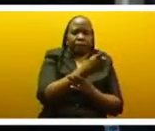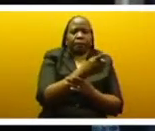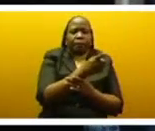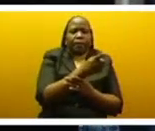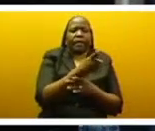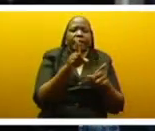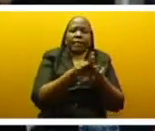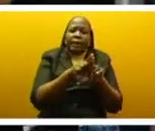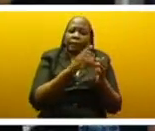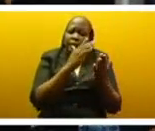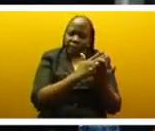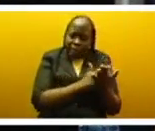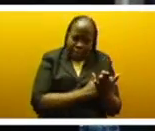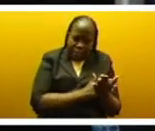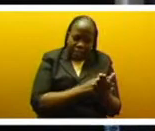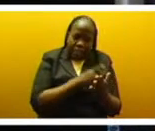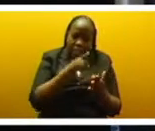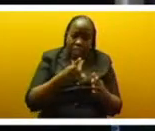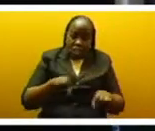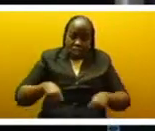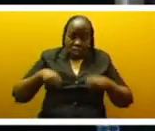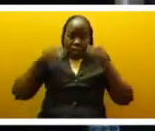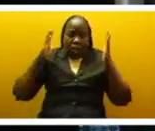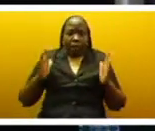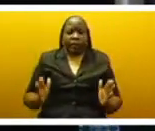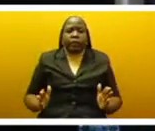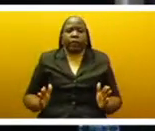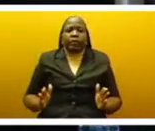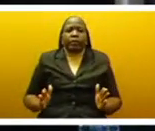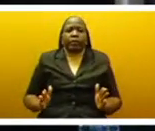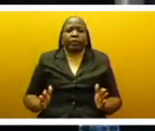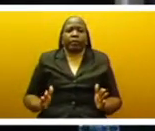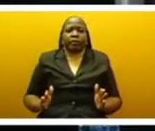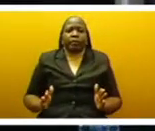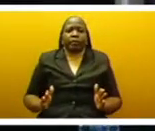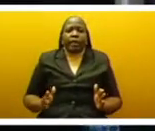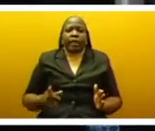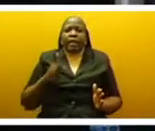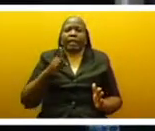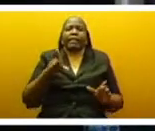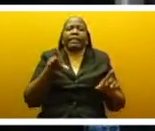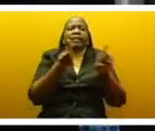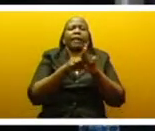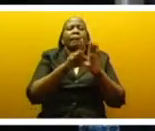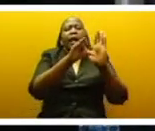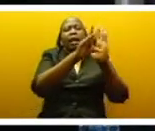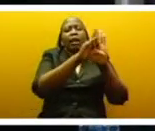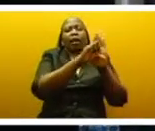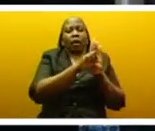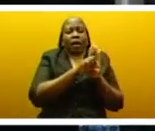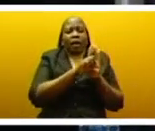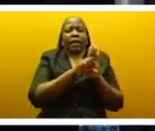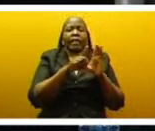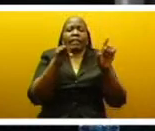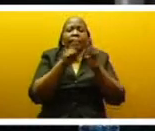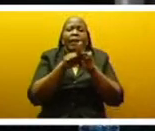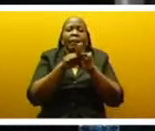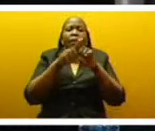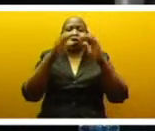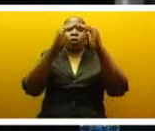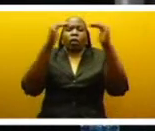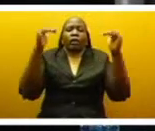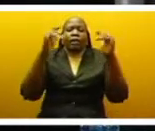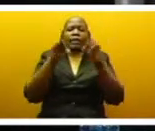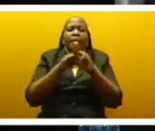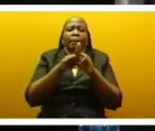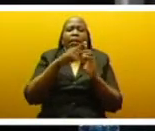stated, the chairman is an eminent lawyer, qualified to be a Supreme Court judge. It is extremely